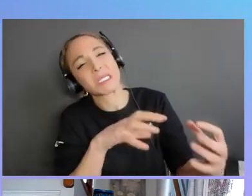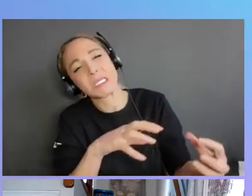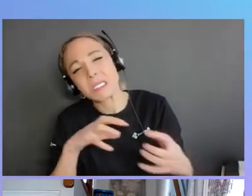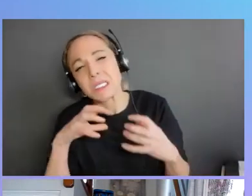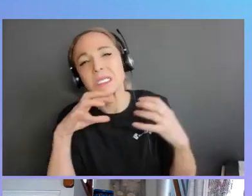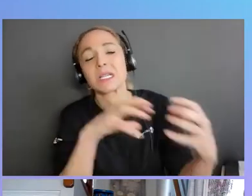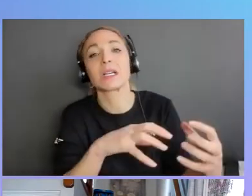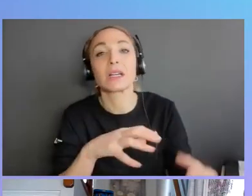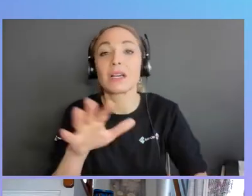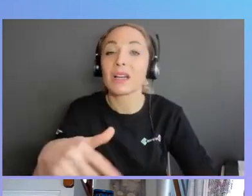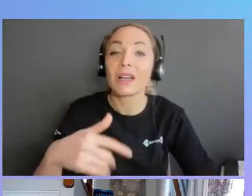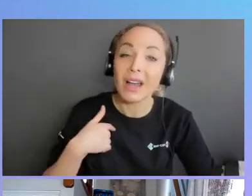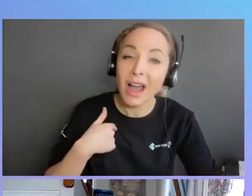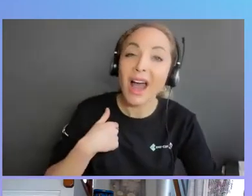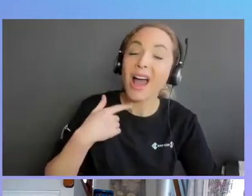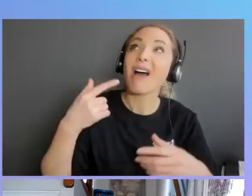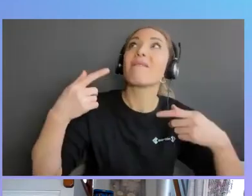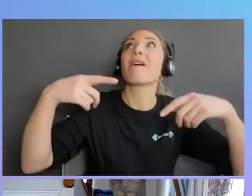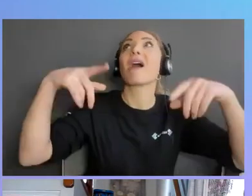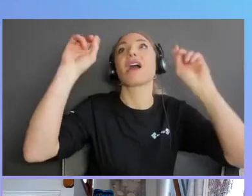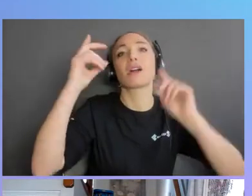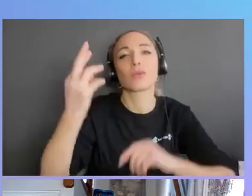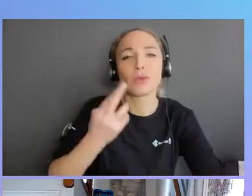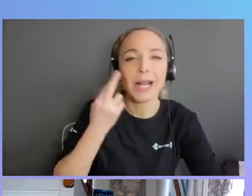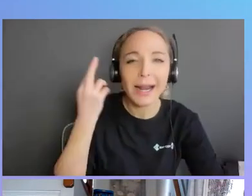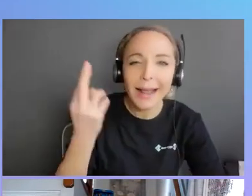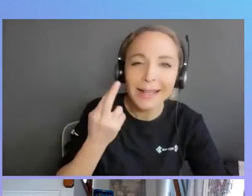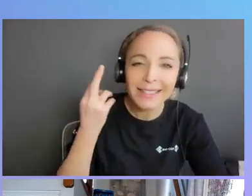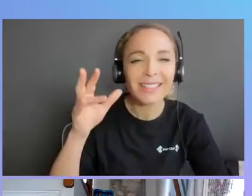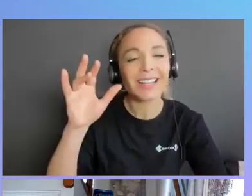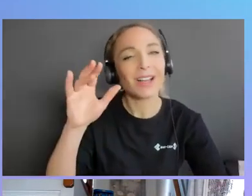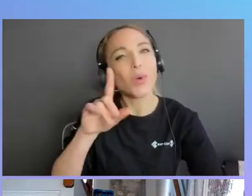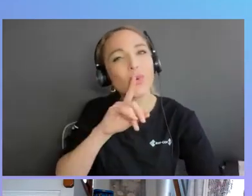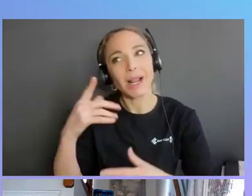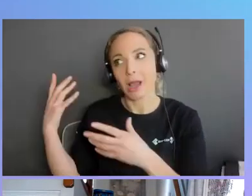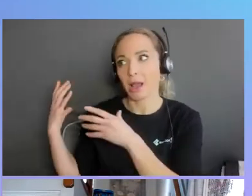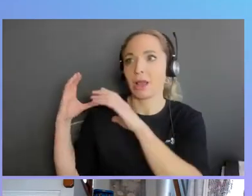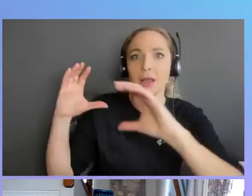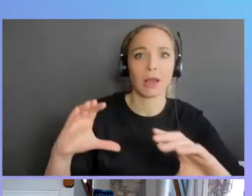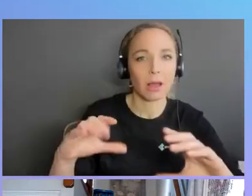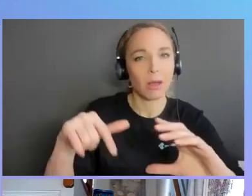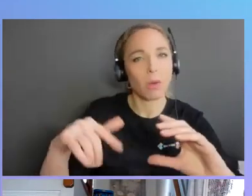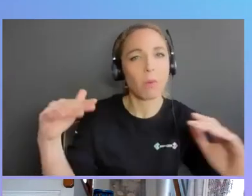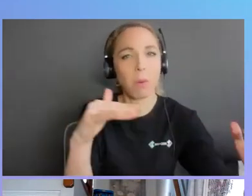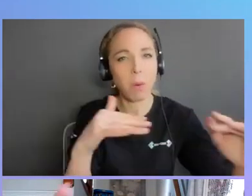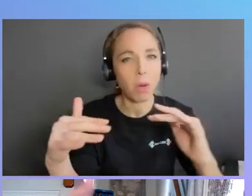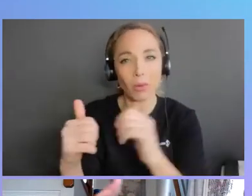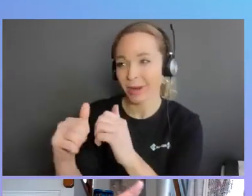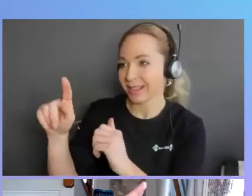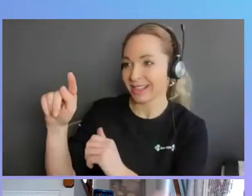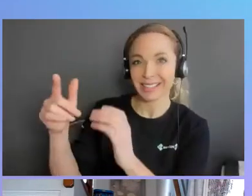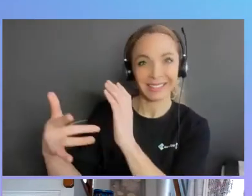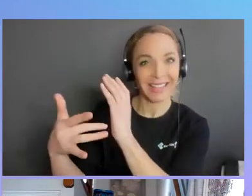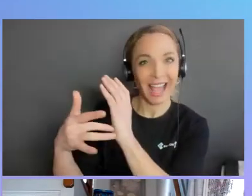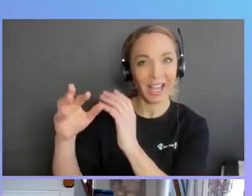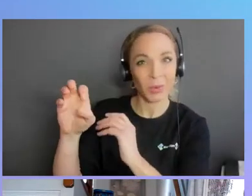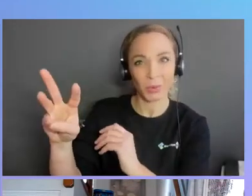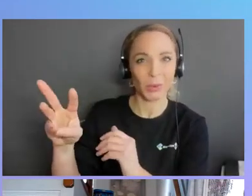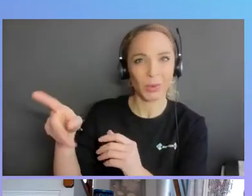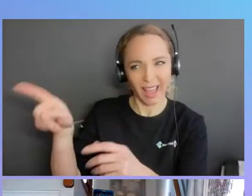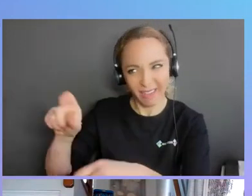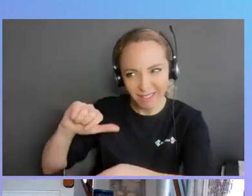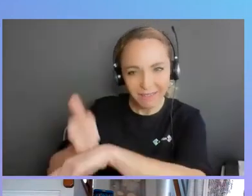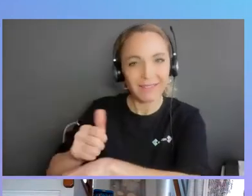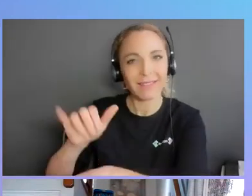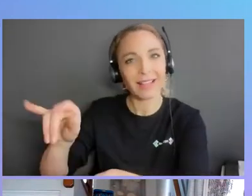inherited a war between the tech crew who had to implement that taxonomy and the content